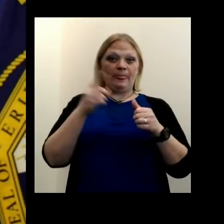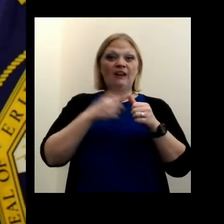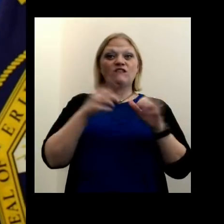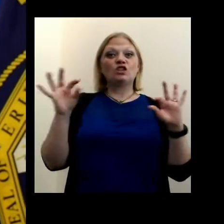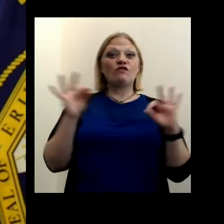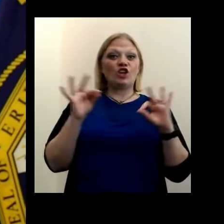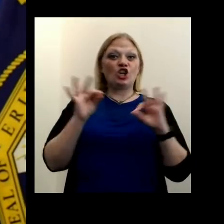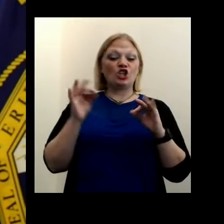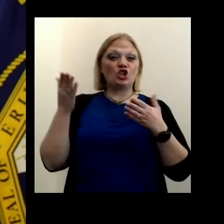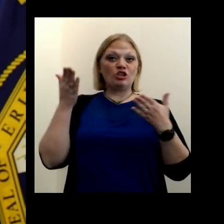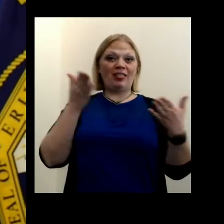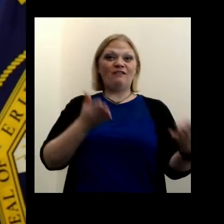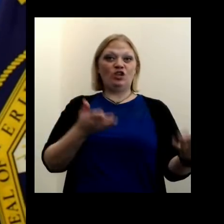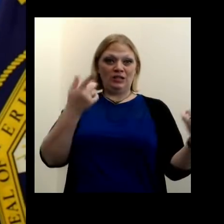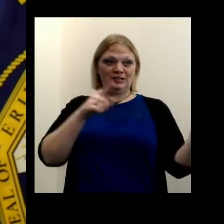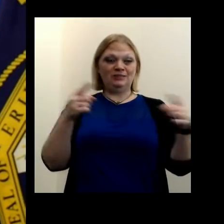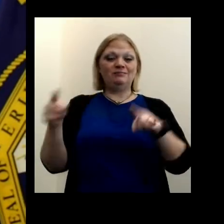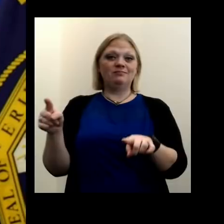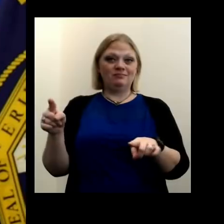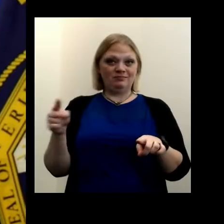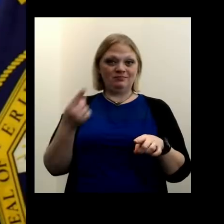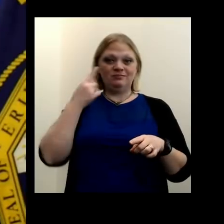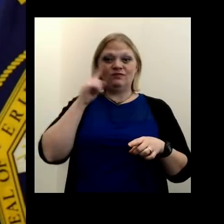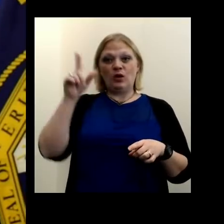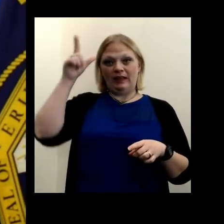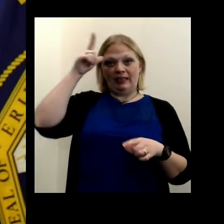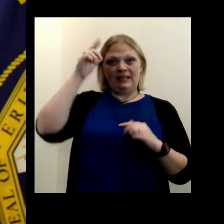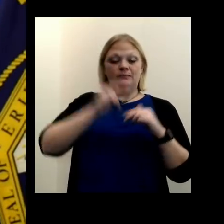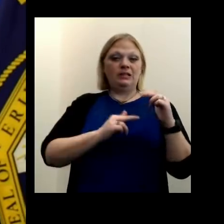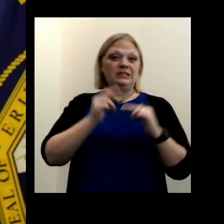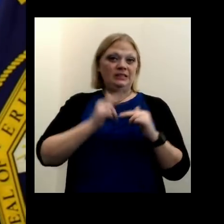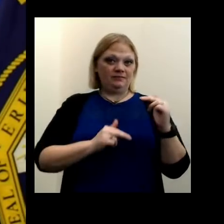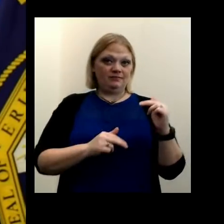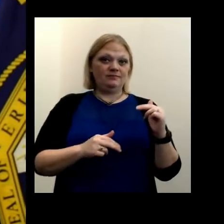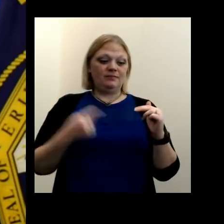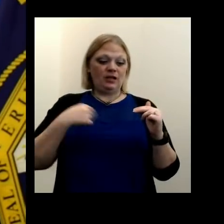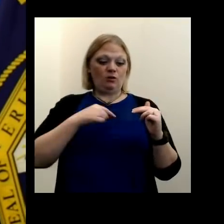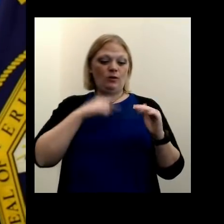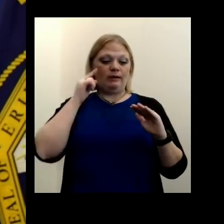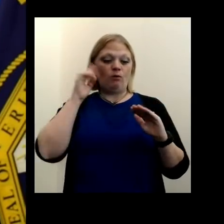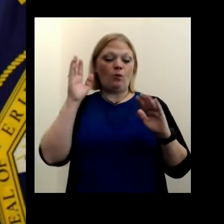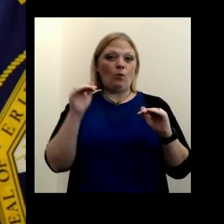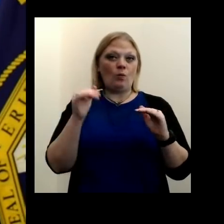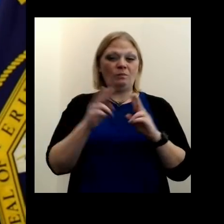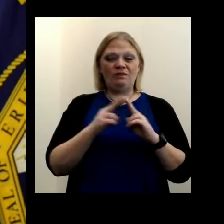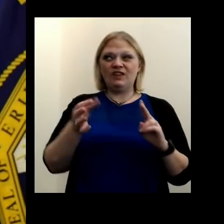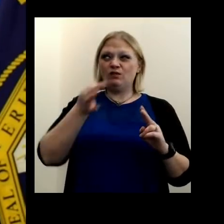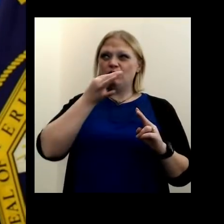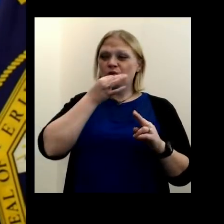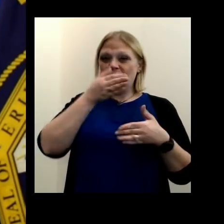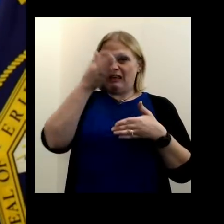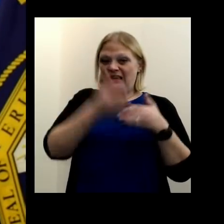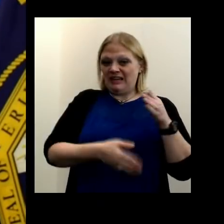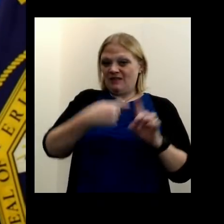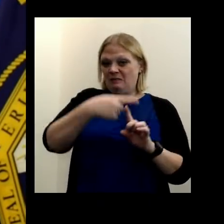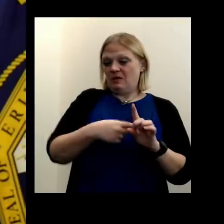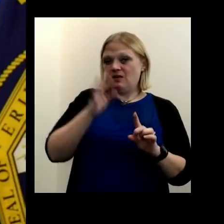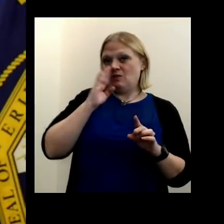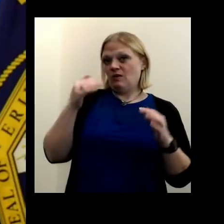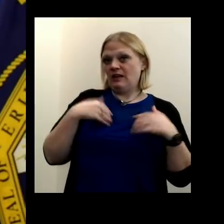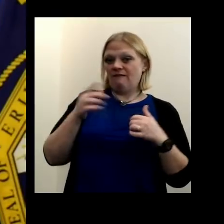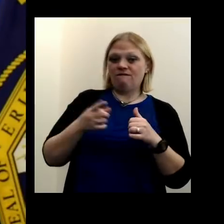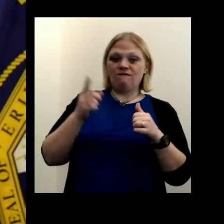deliveries are being made for the Lincoln building. And we hope that very soon, by the end of the month, we'll have our first set